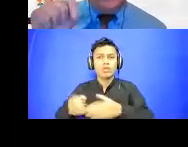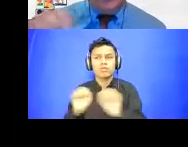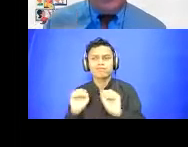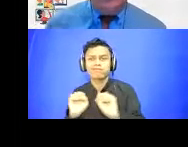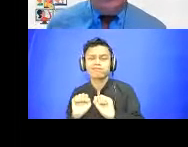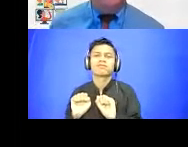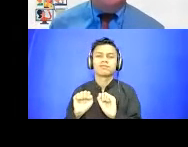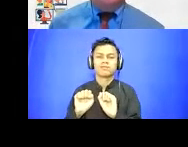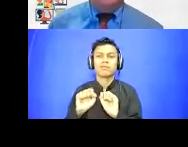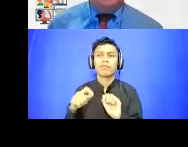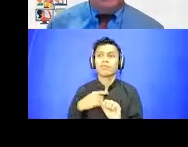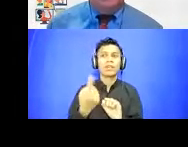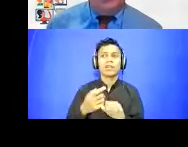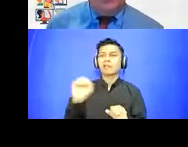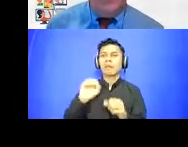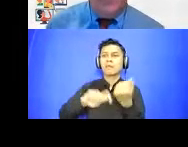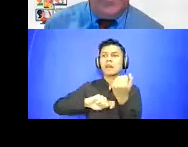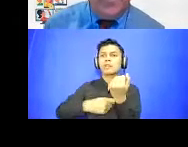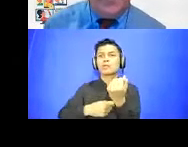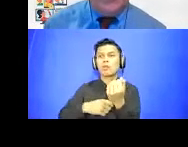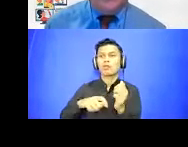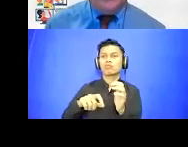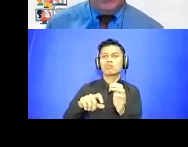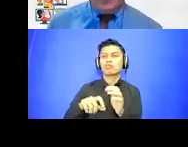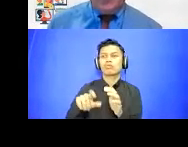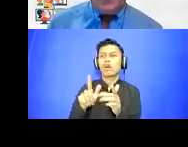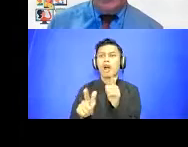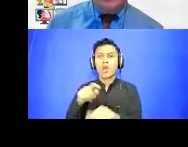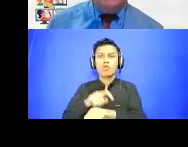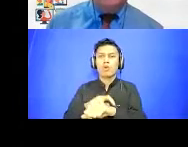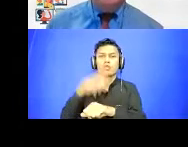the client's record that we explain all of this.